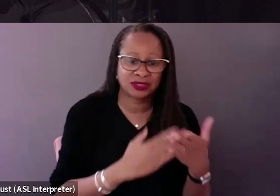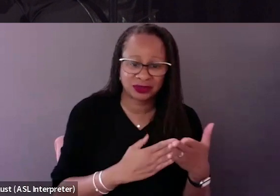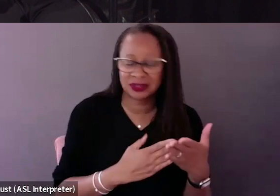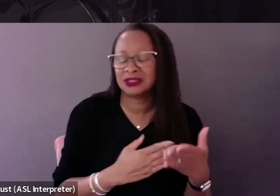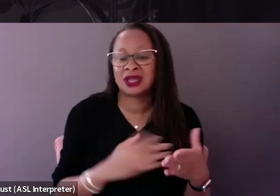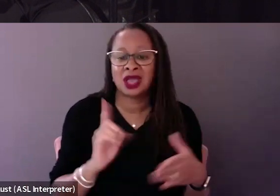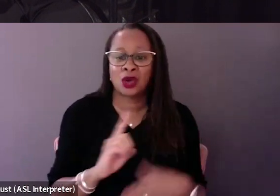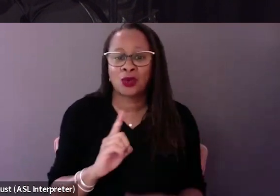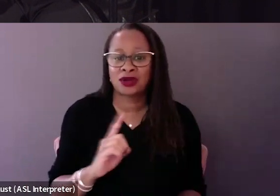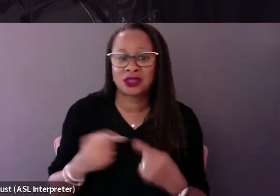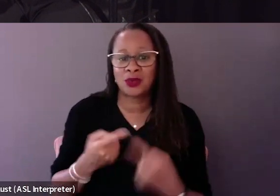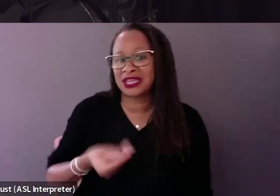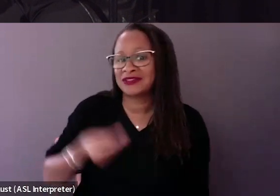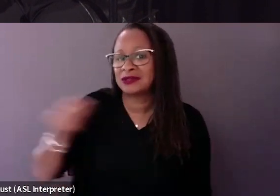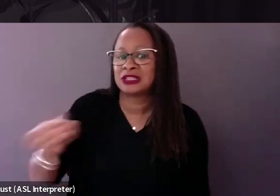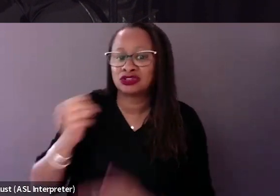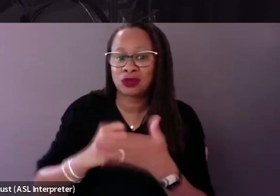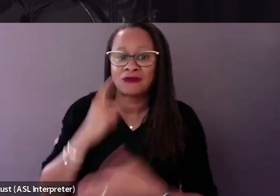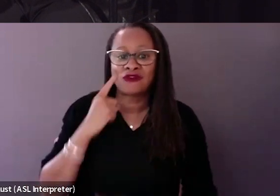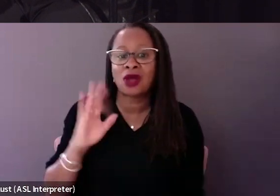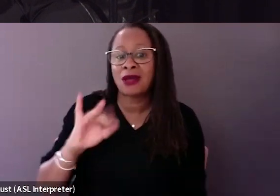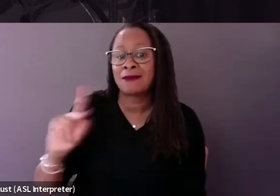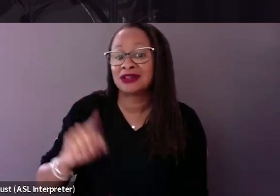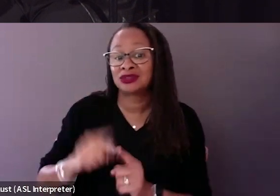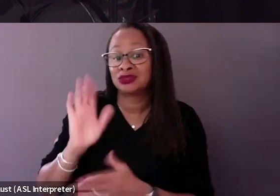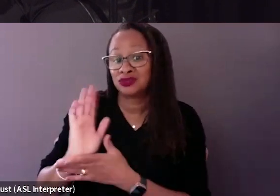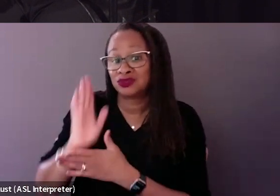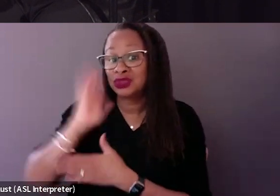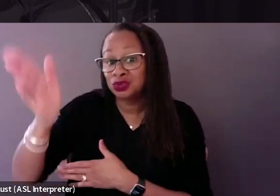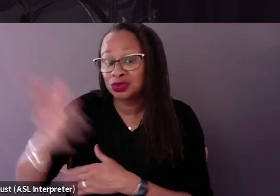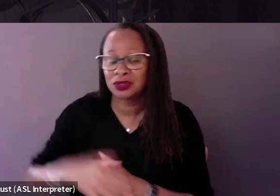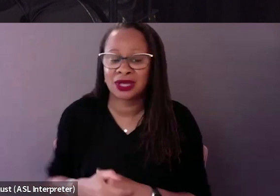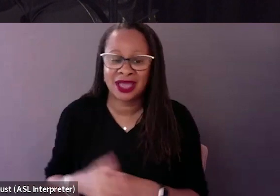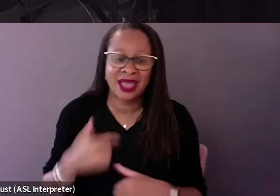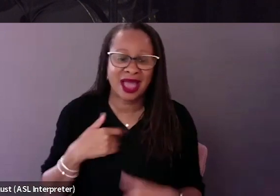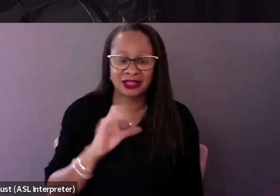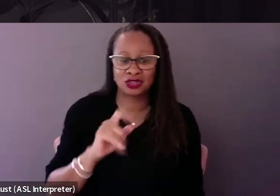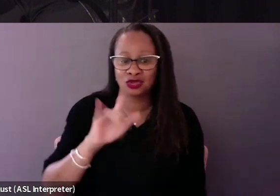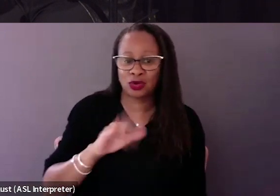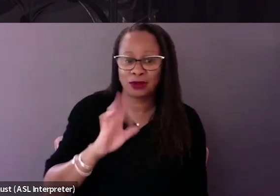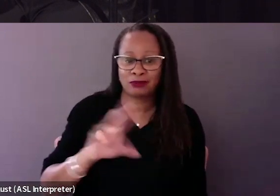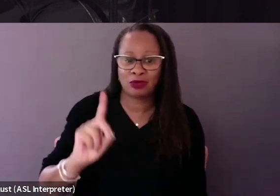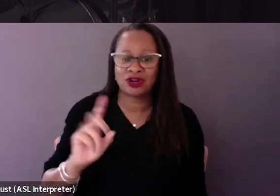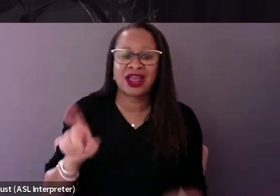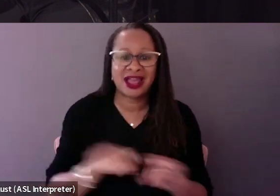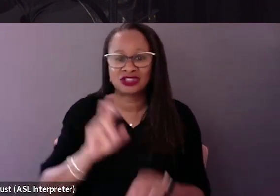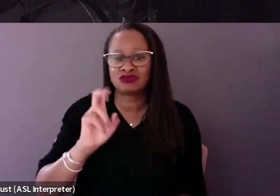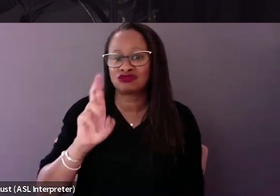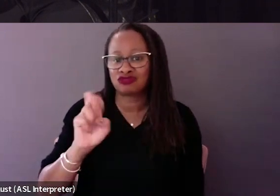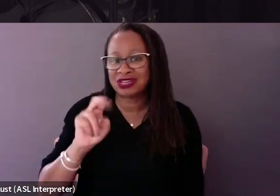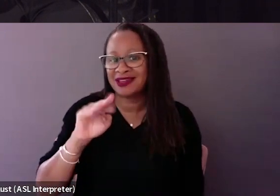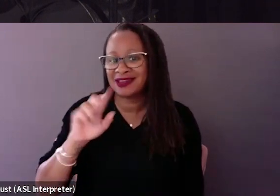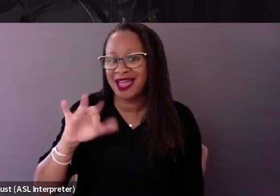script for Back to the Future. And of course I had storyboarded it as a reenactment and with an